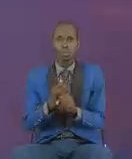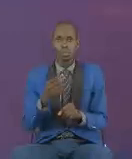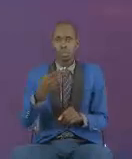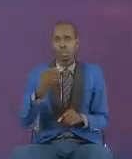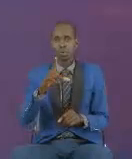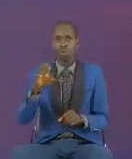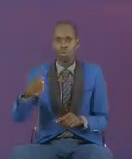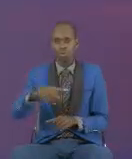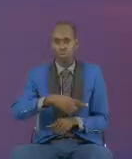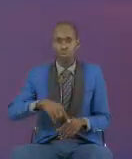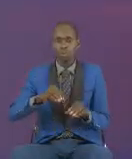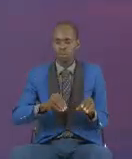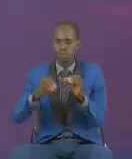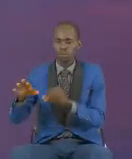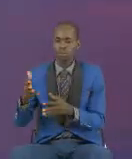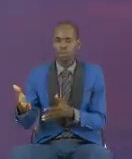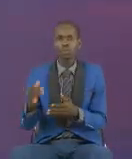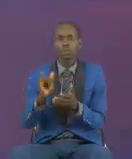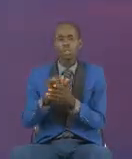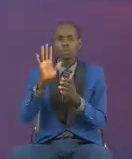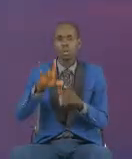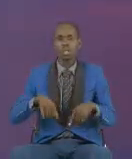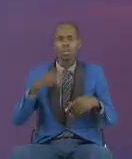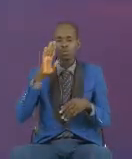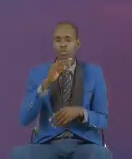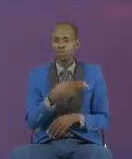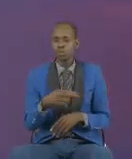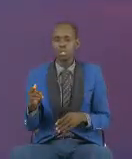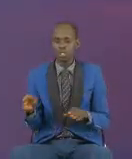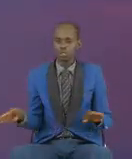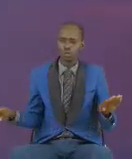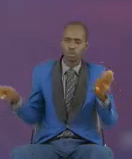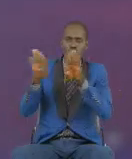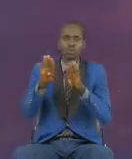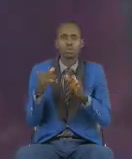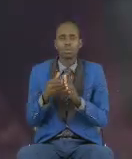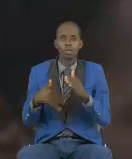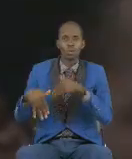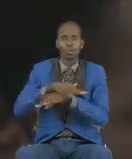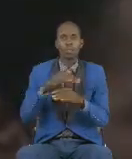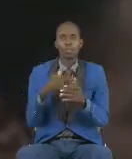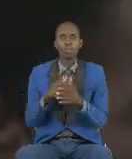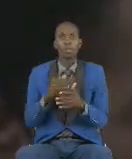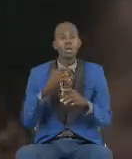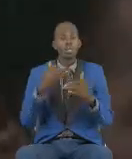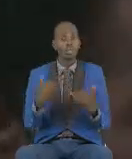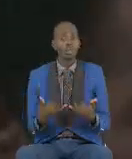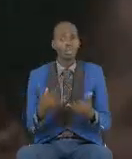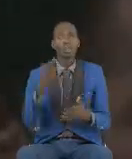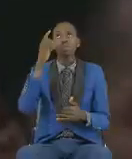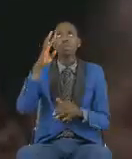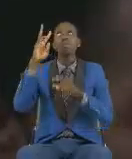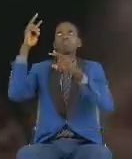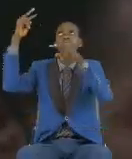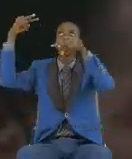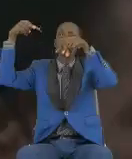a useless life. And they sealed it up. And now, God looks from heaven.